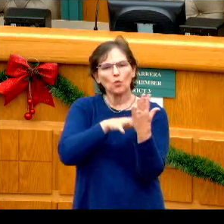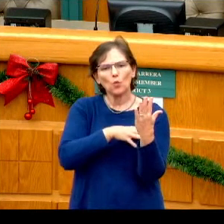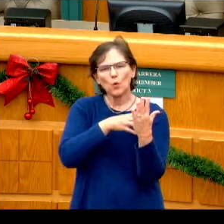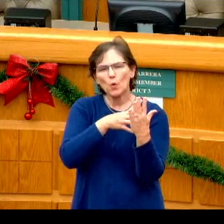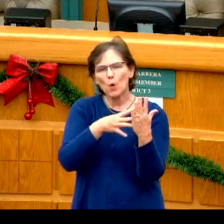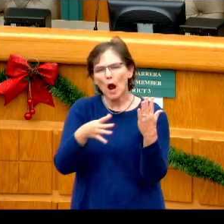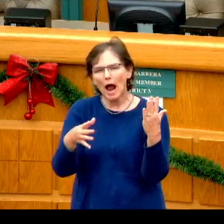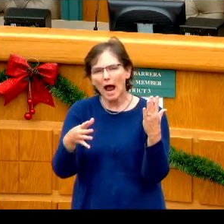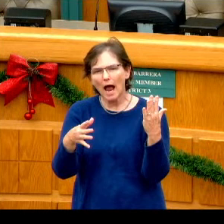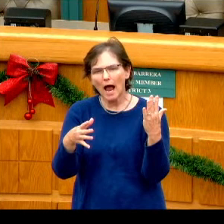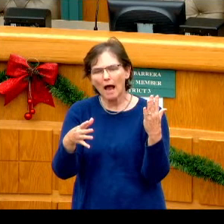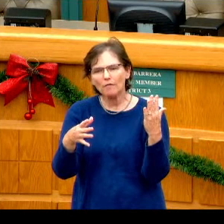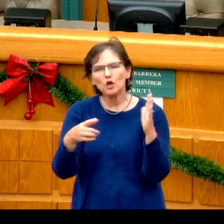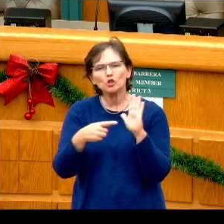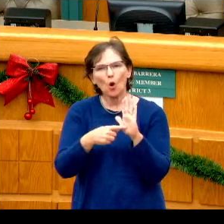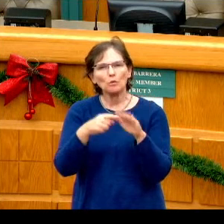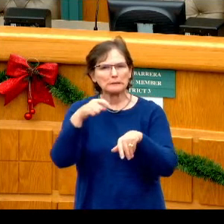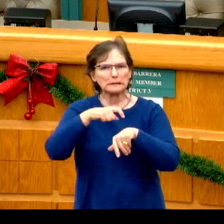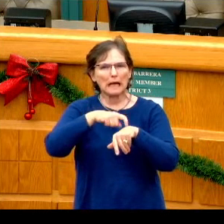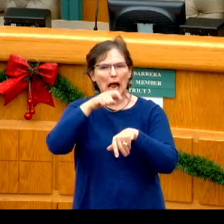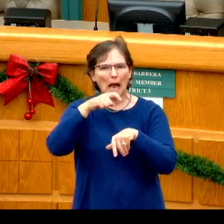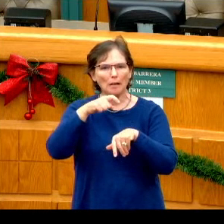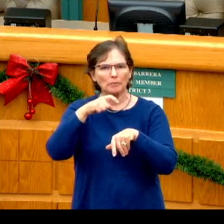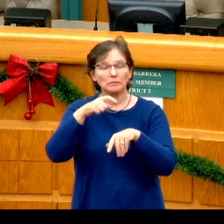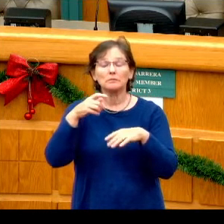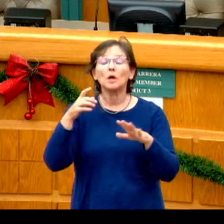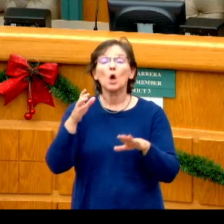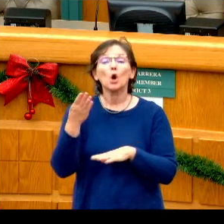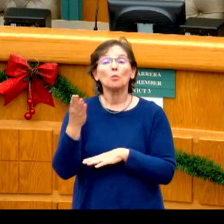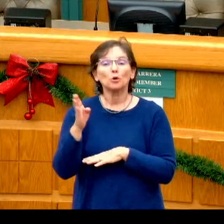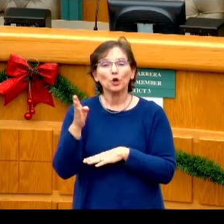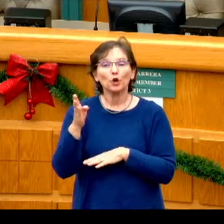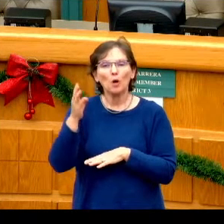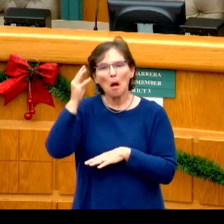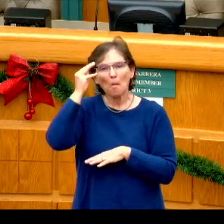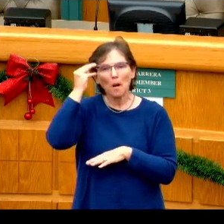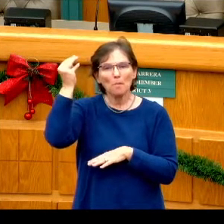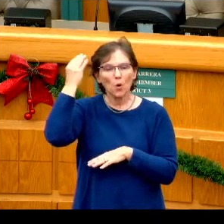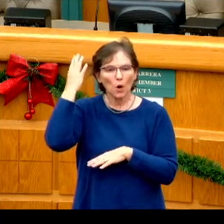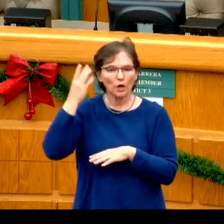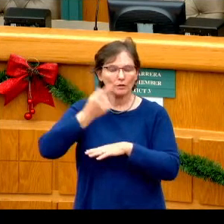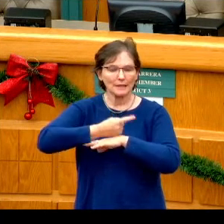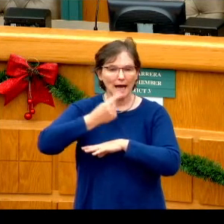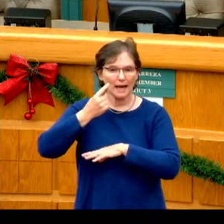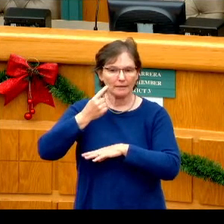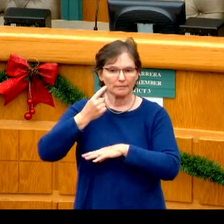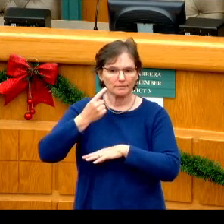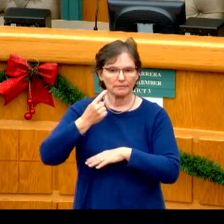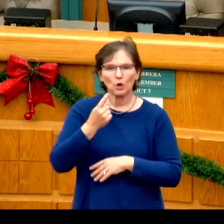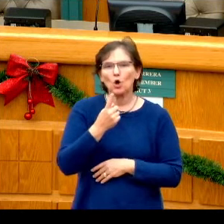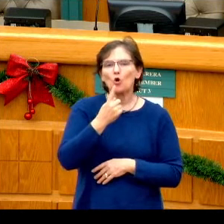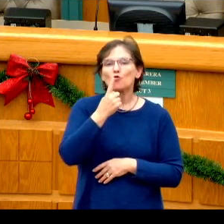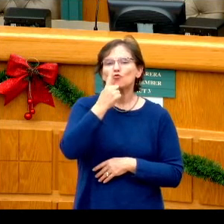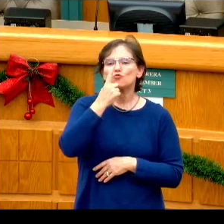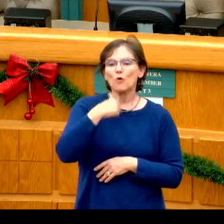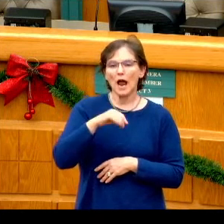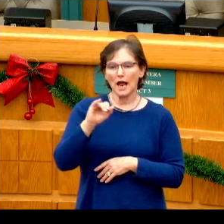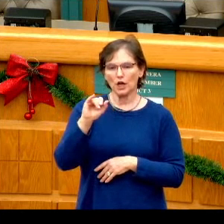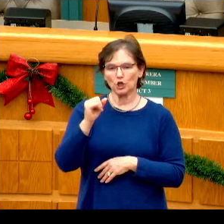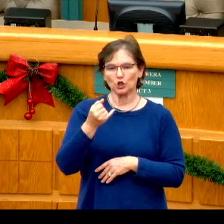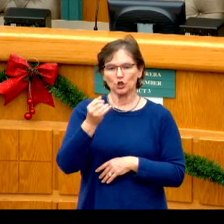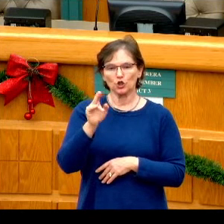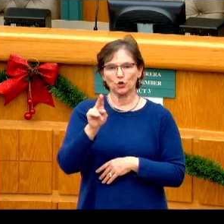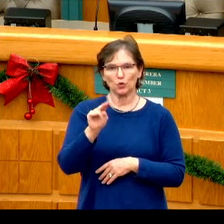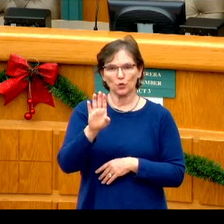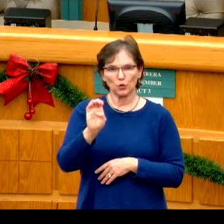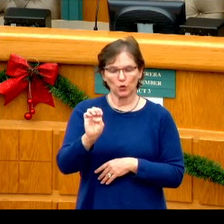some associated time points. The blue is Memorial Day. The red is during the huge June surge when we were at a